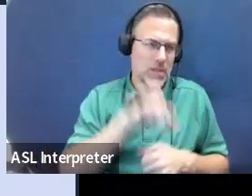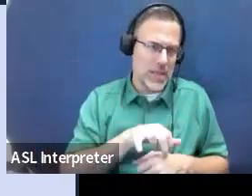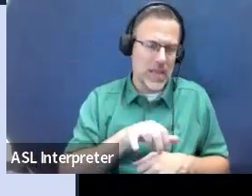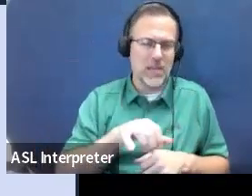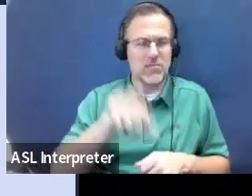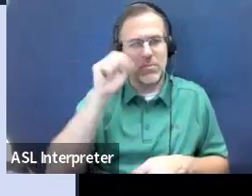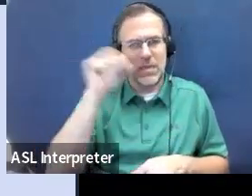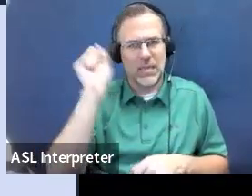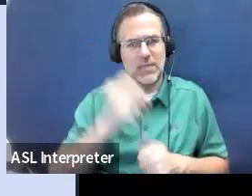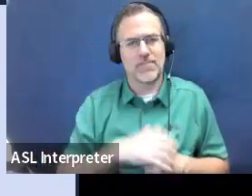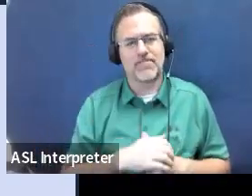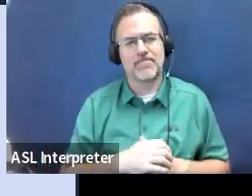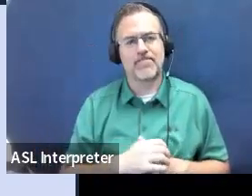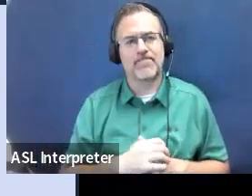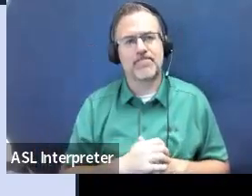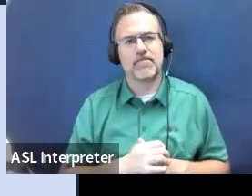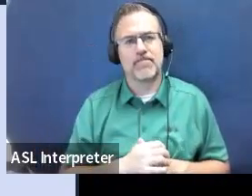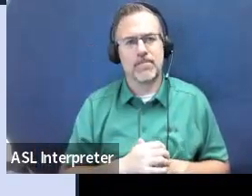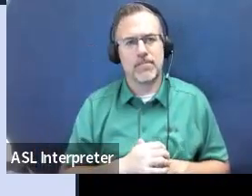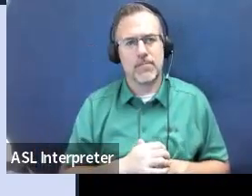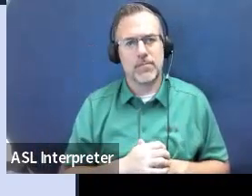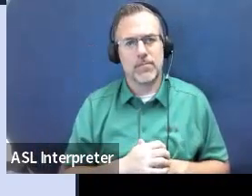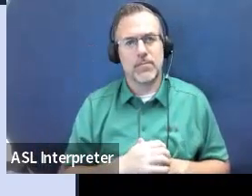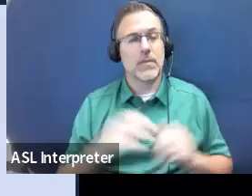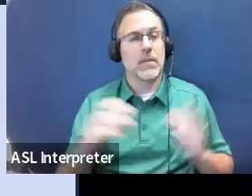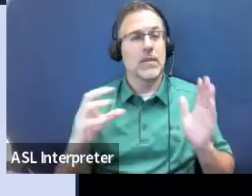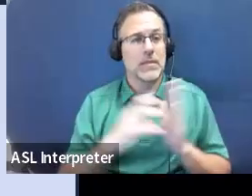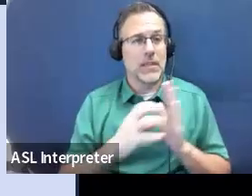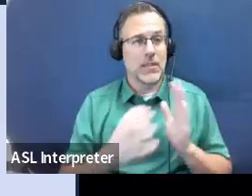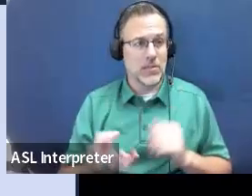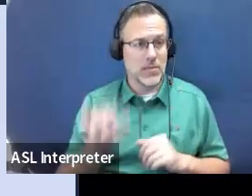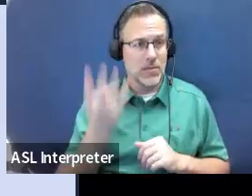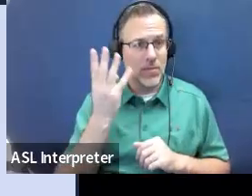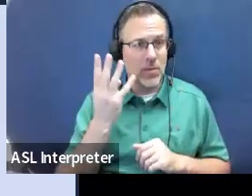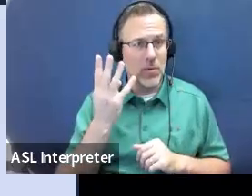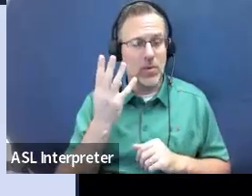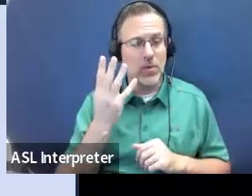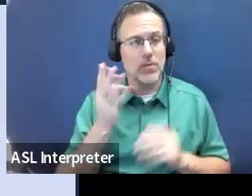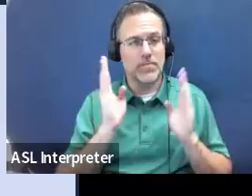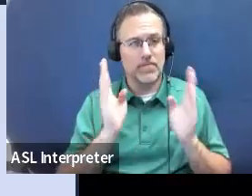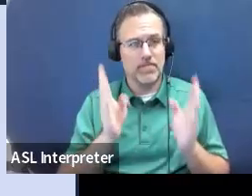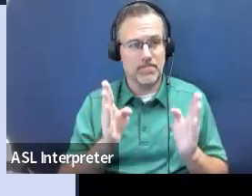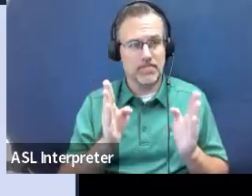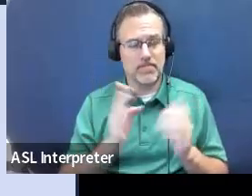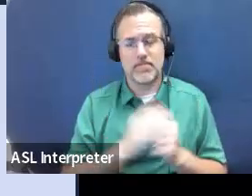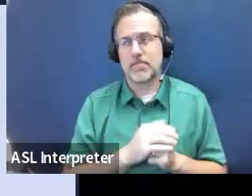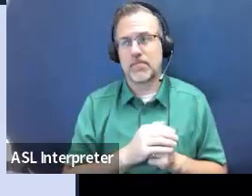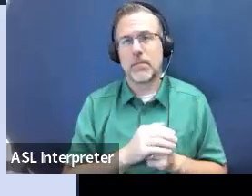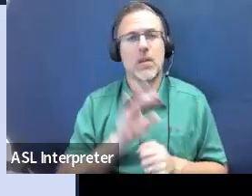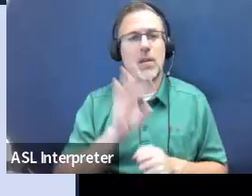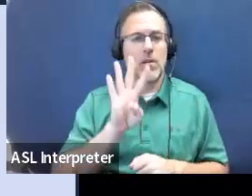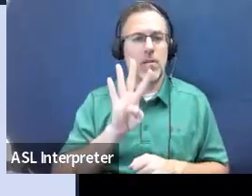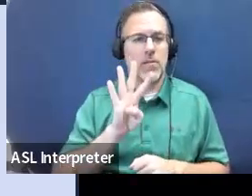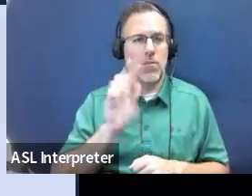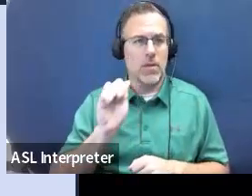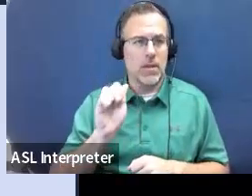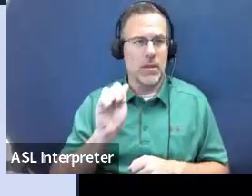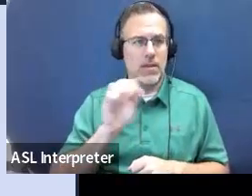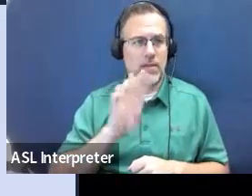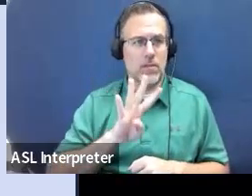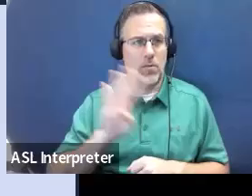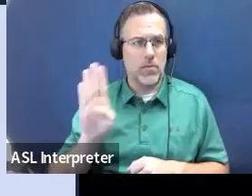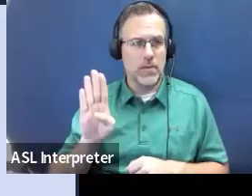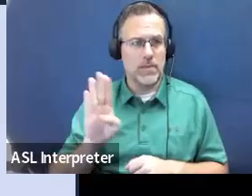All right, section 4, we're moving right along. This is a snapshot of section 4A and 4B.